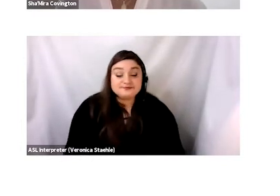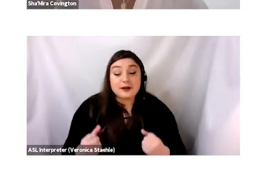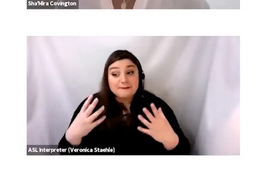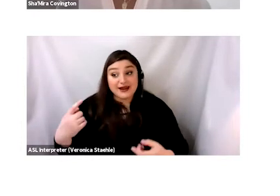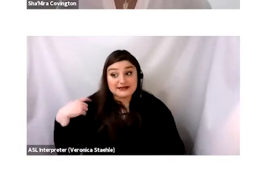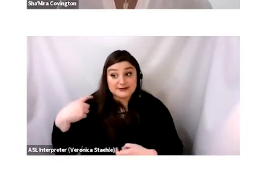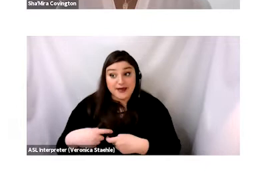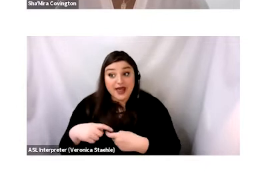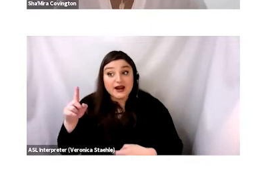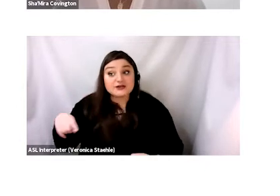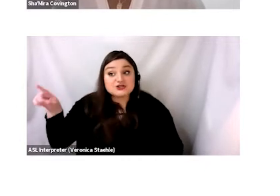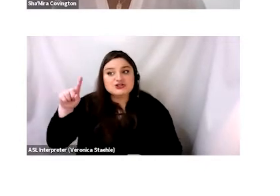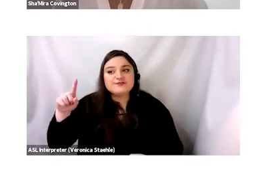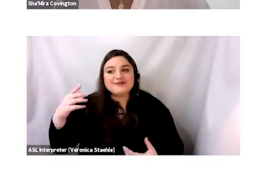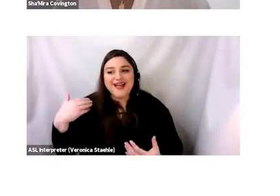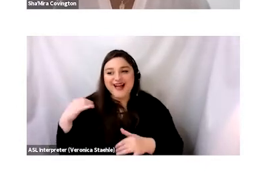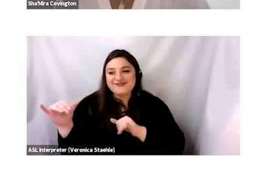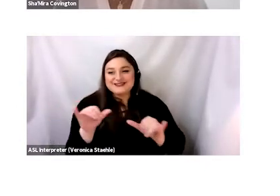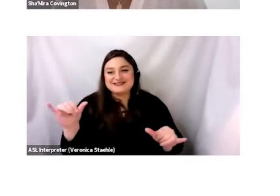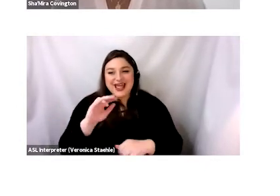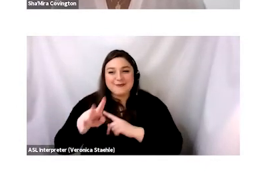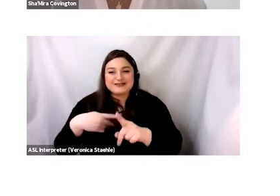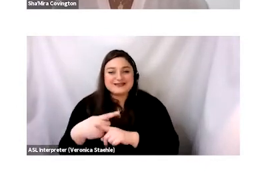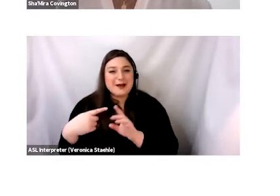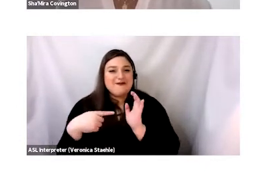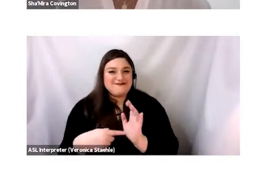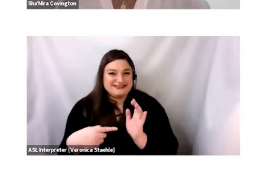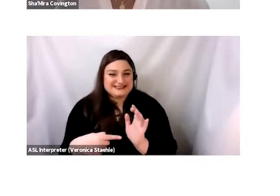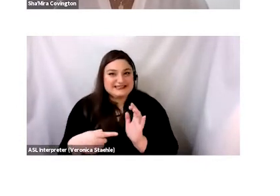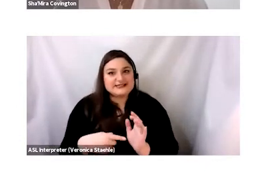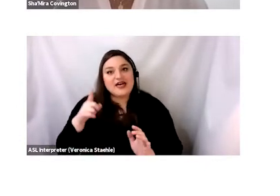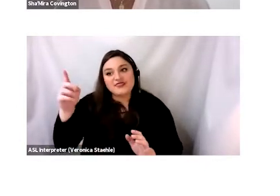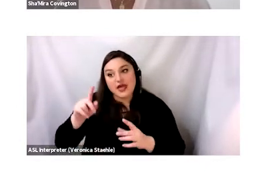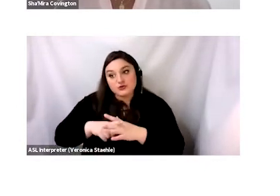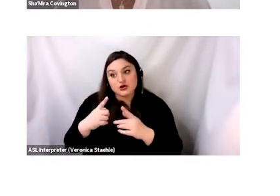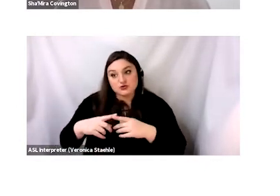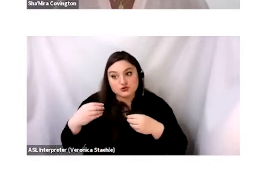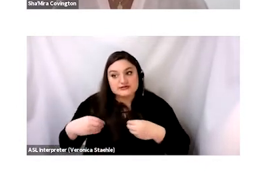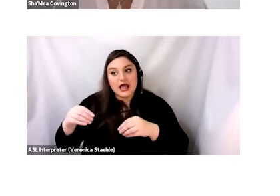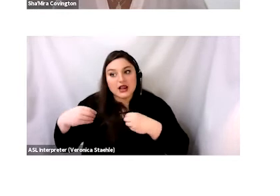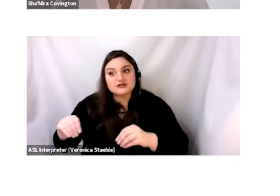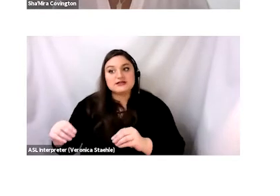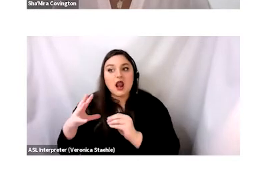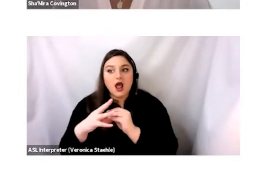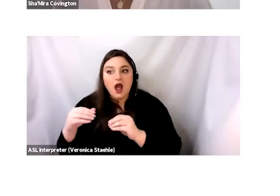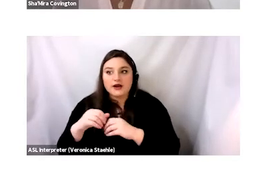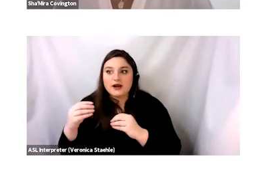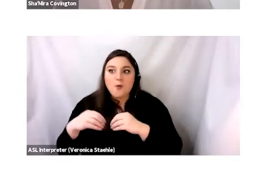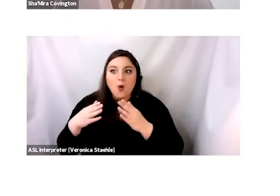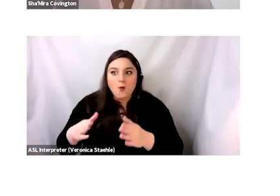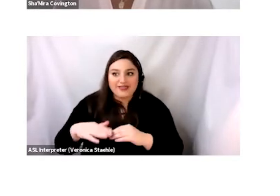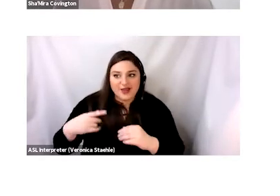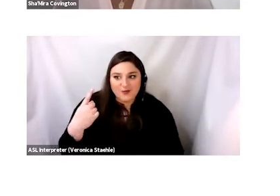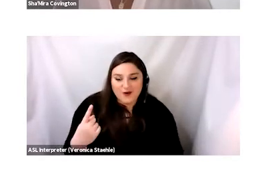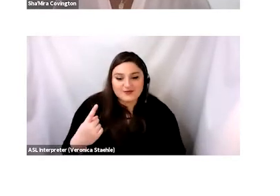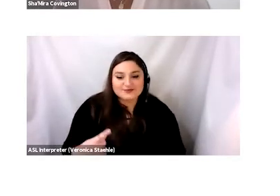however, similar to instances in the US and the Caribbean, commercialized cotton in more ways than one. The